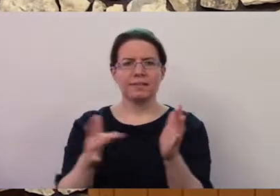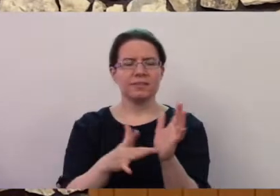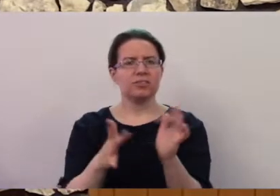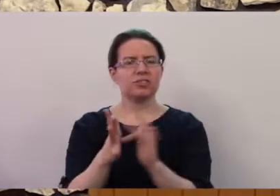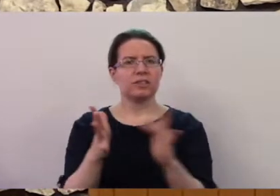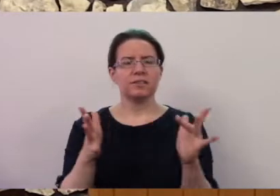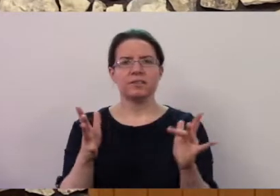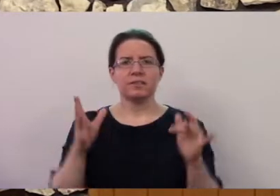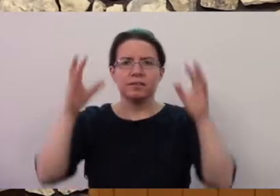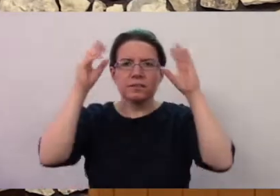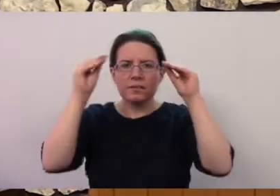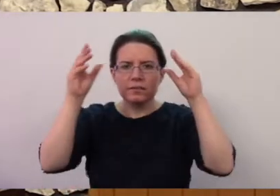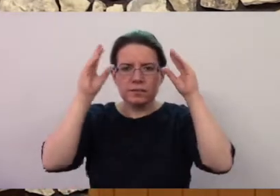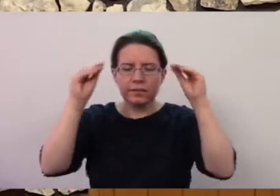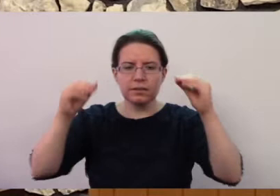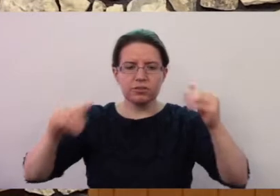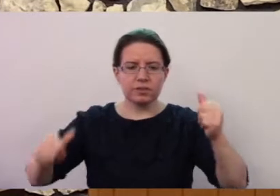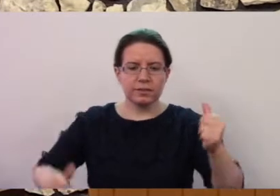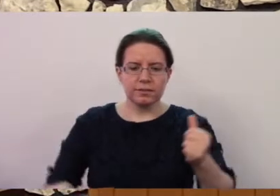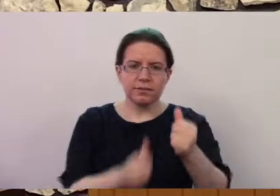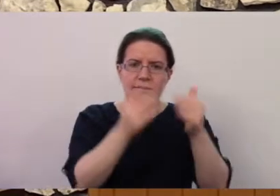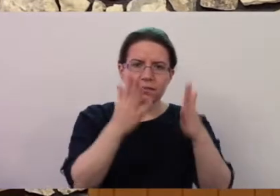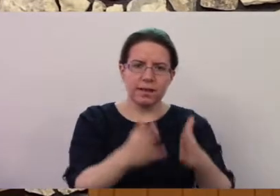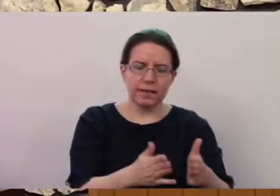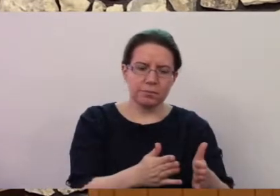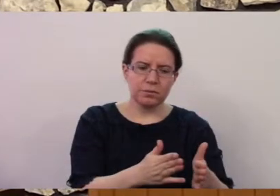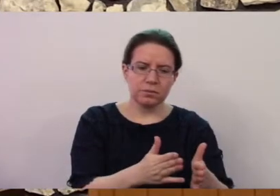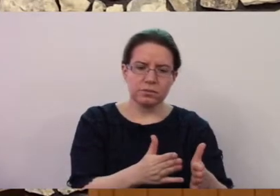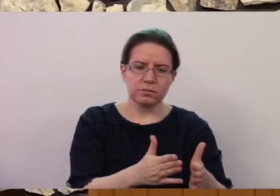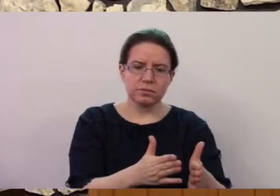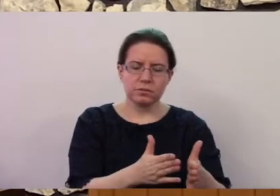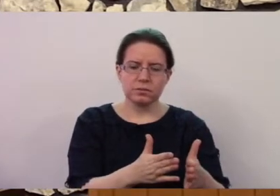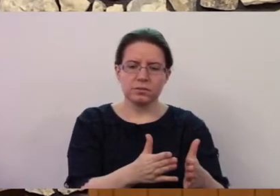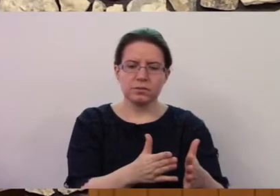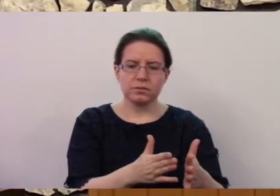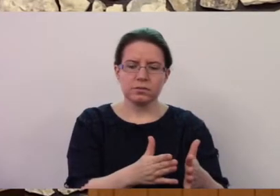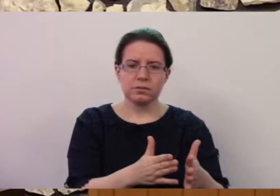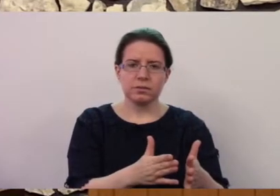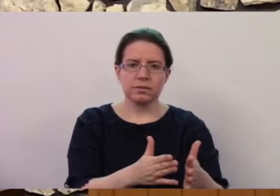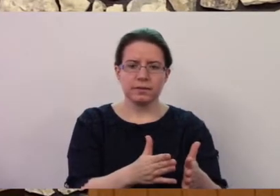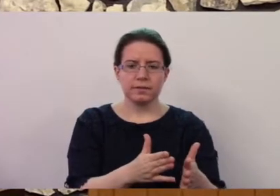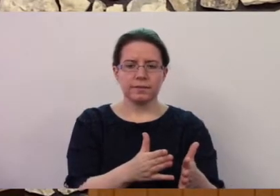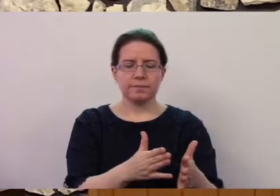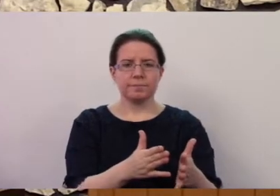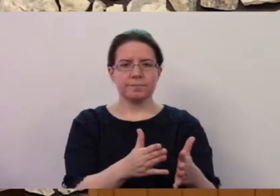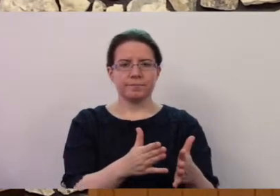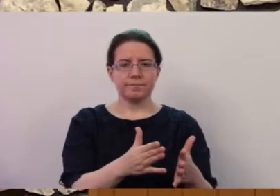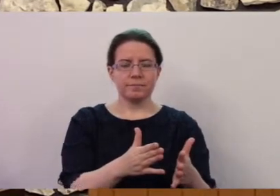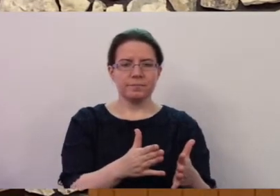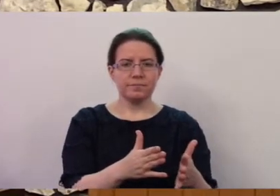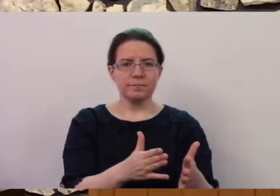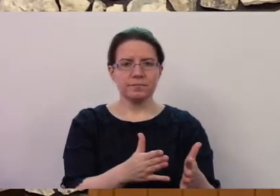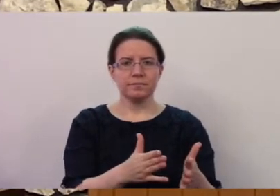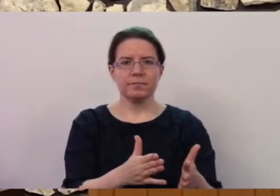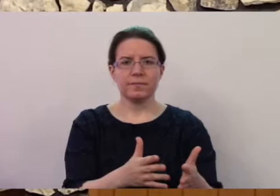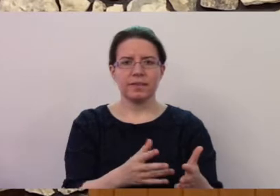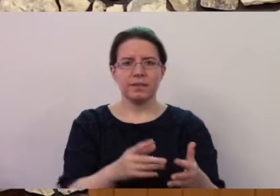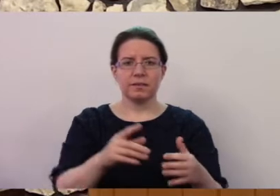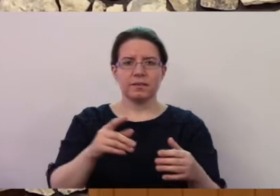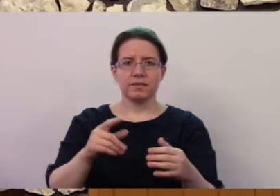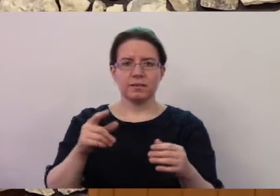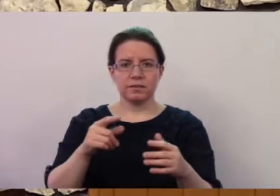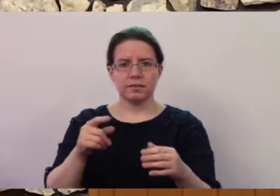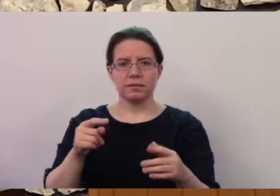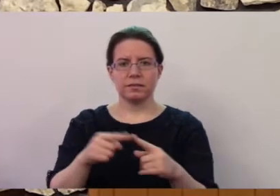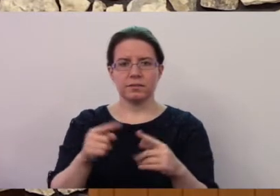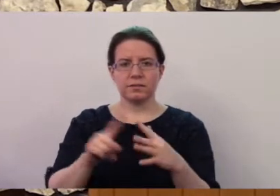did Jesus teach his disciples and the apostles he had chosen and that he had chosen to start